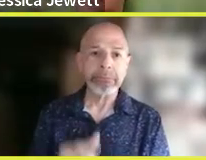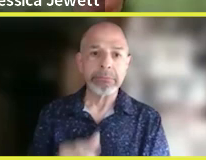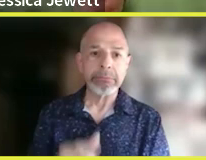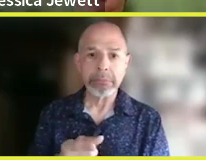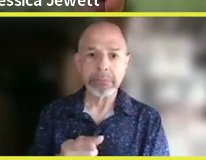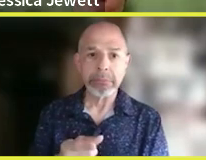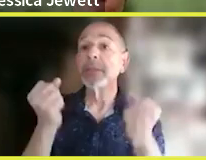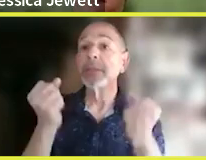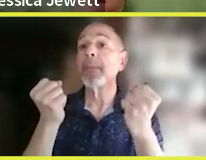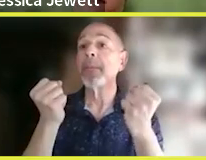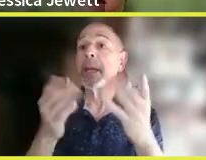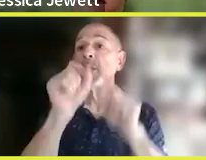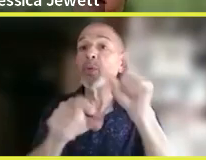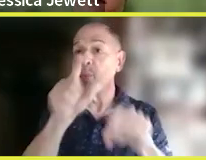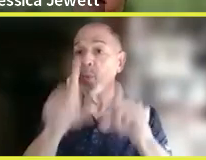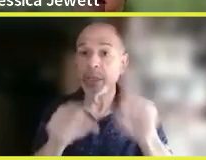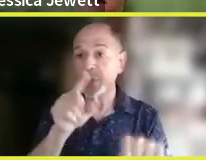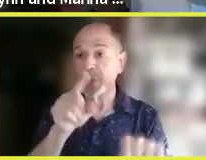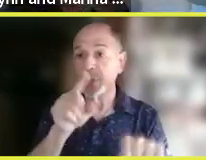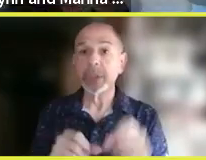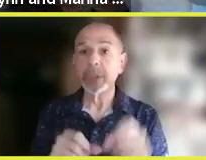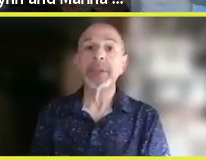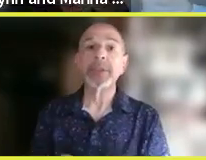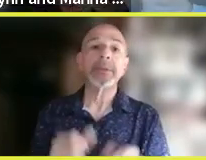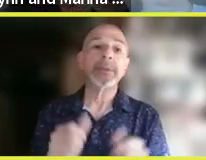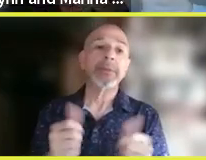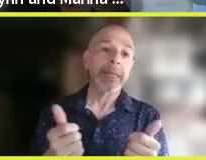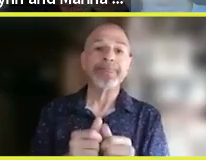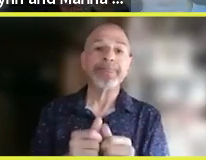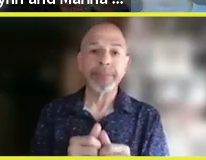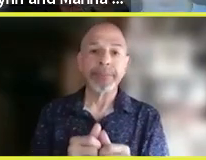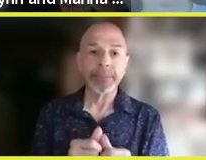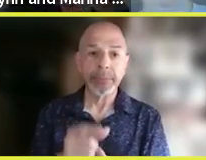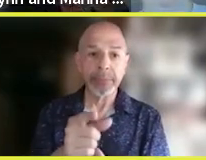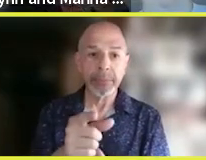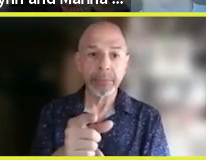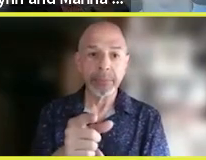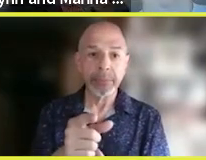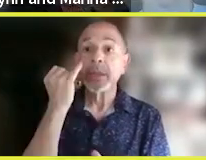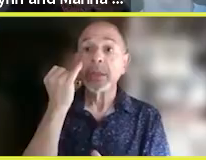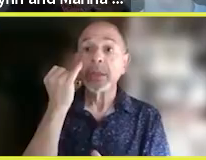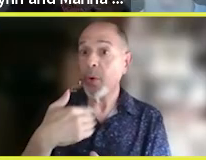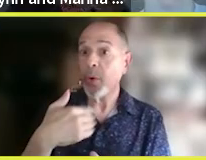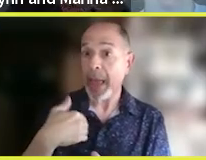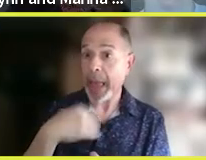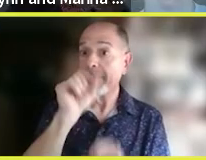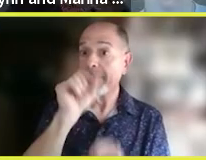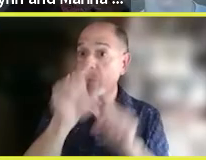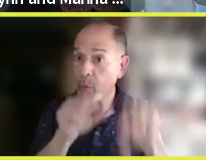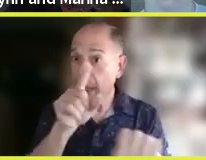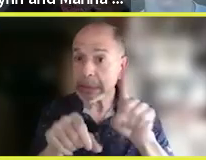questions about conflict-free case management. So I just want to say that if people do have questions, they